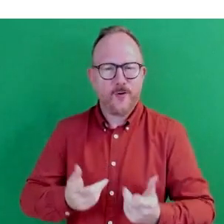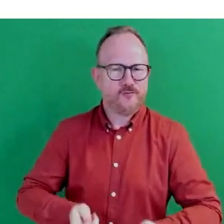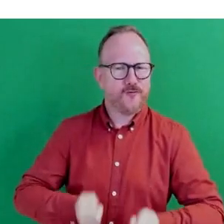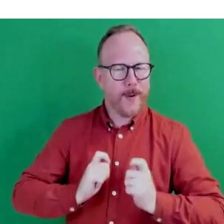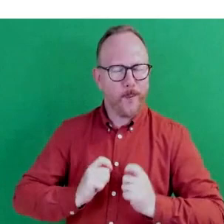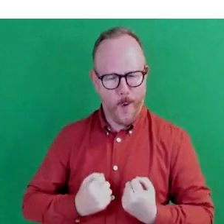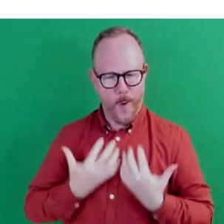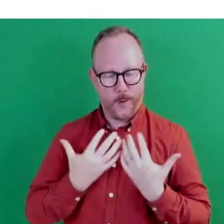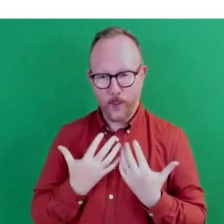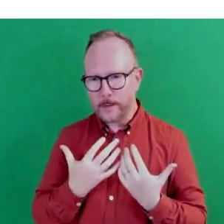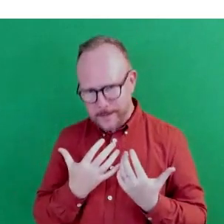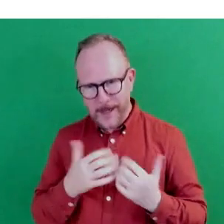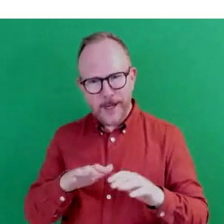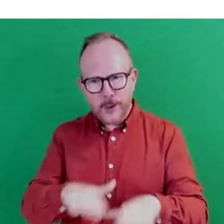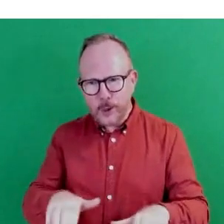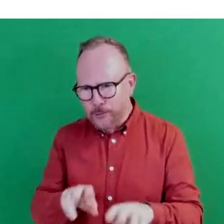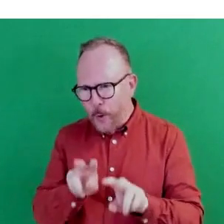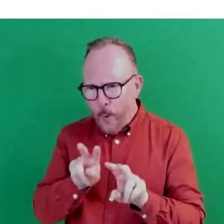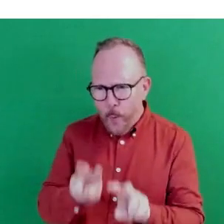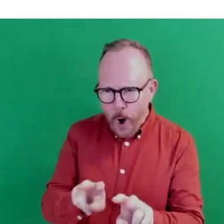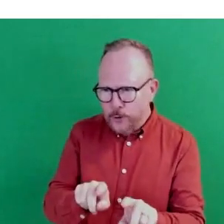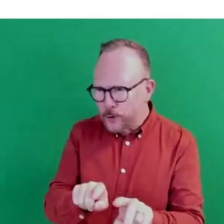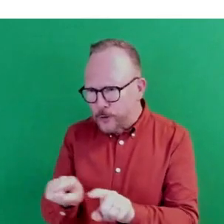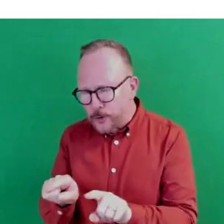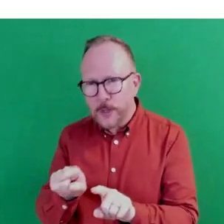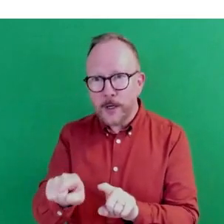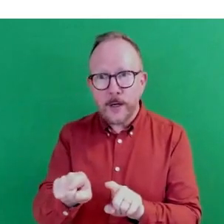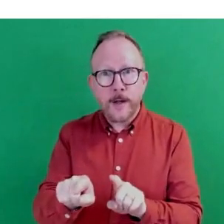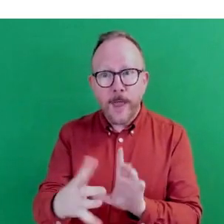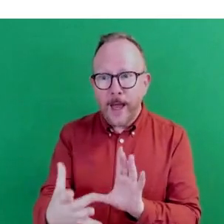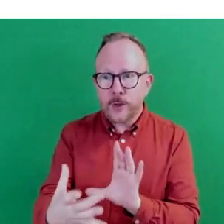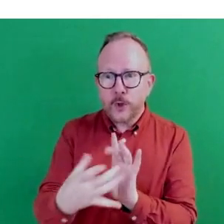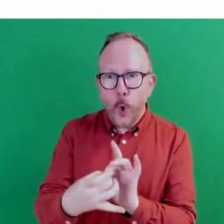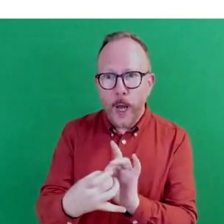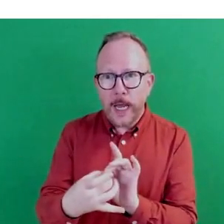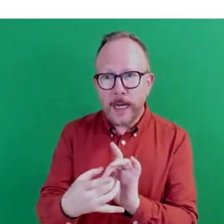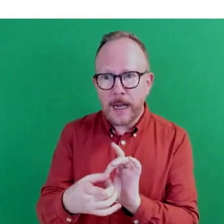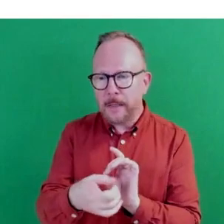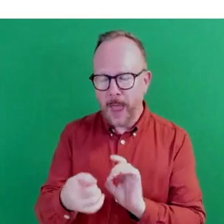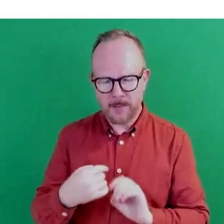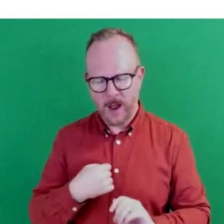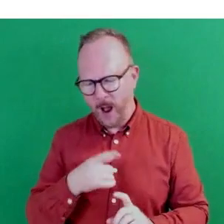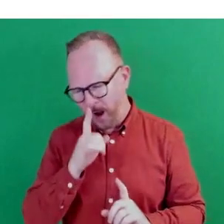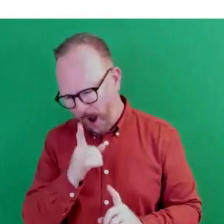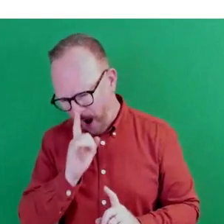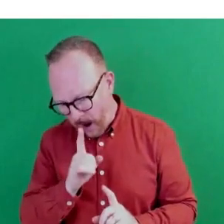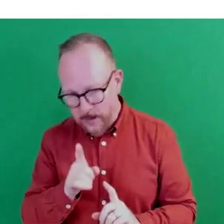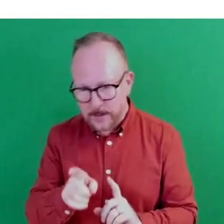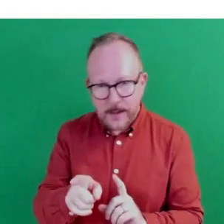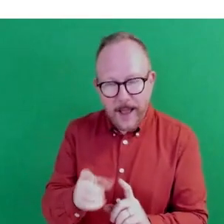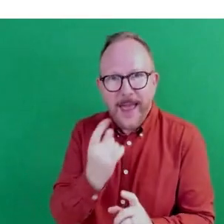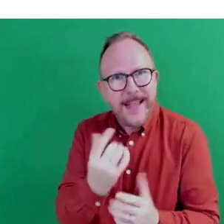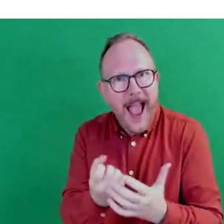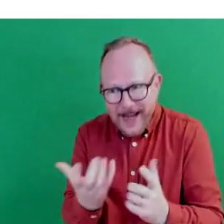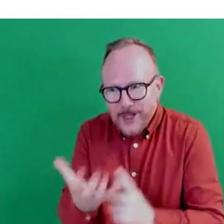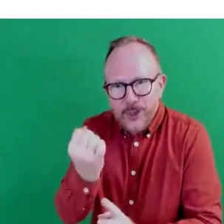person, they start with you with hardly any, sometimes they don't think they can achieve it, and they really can. And so if you think that you want to